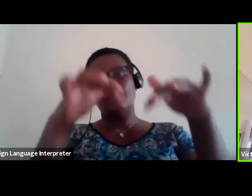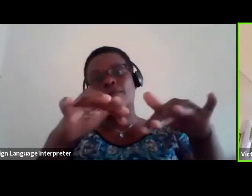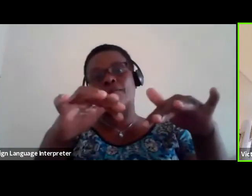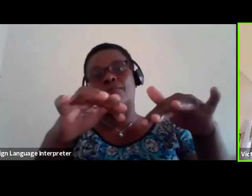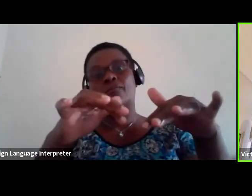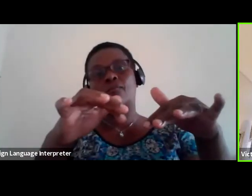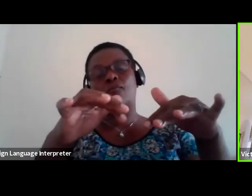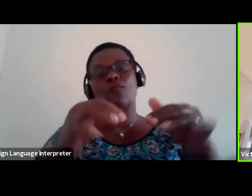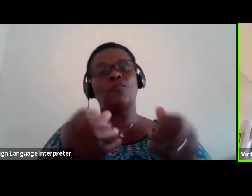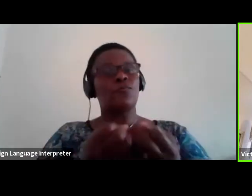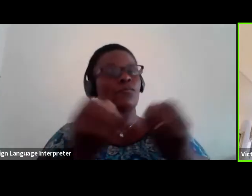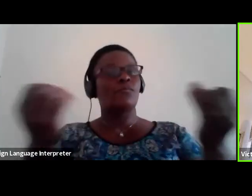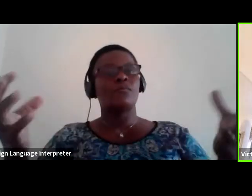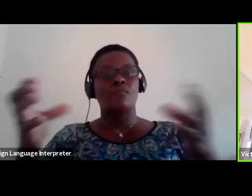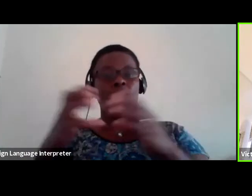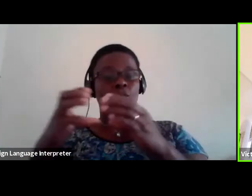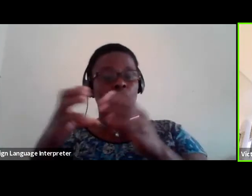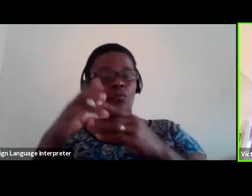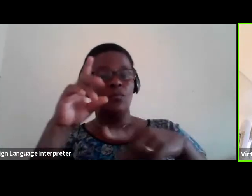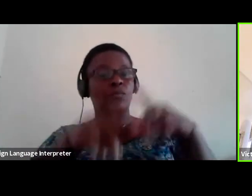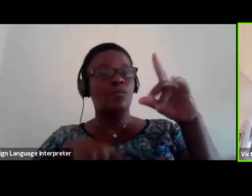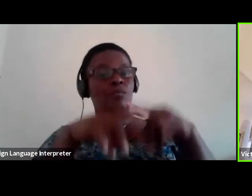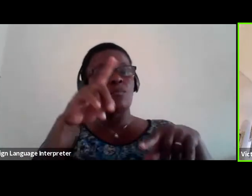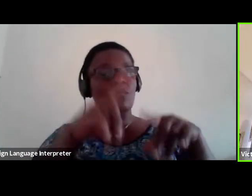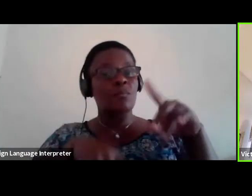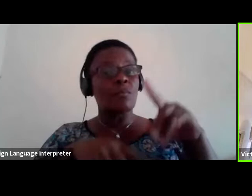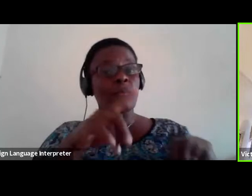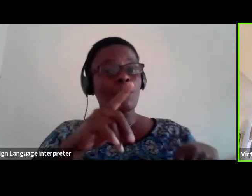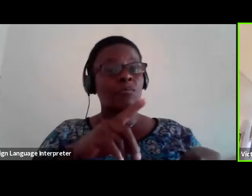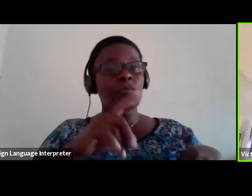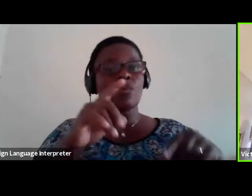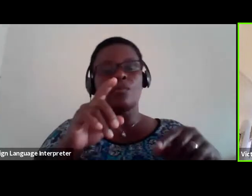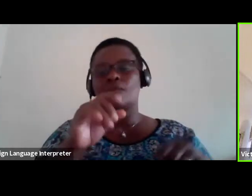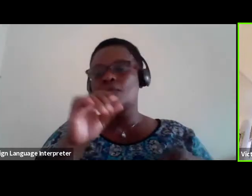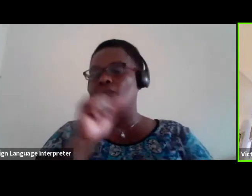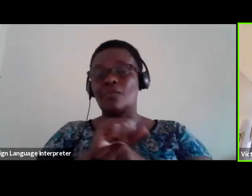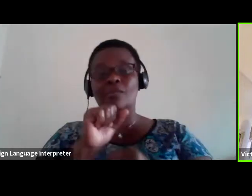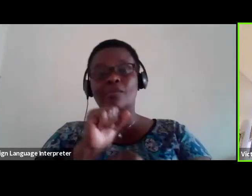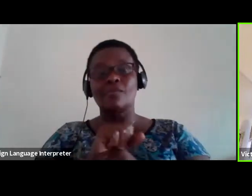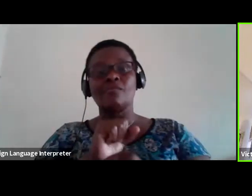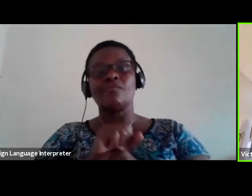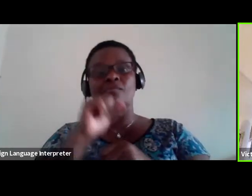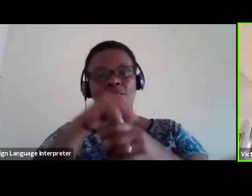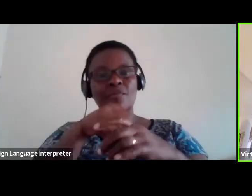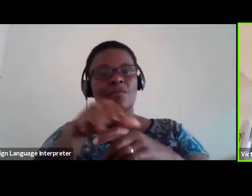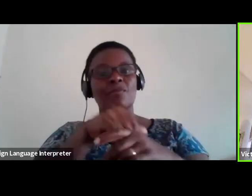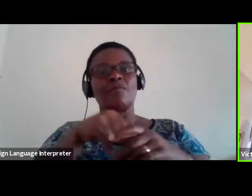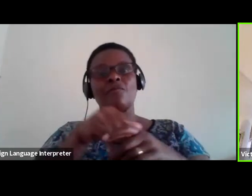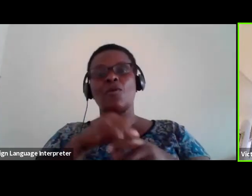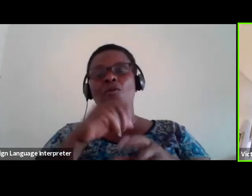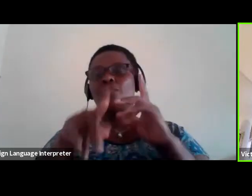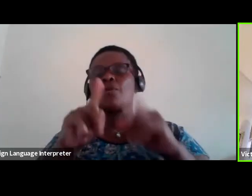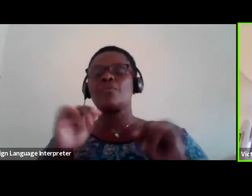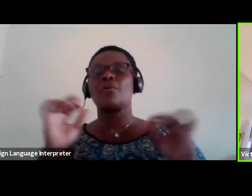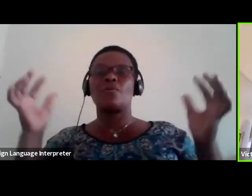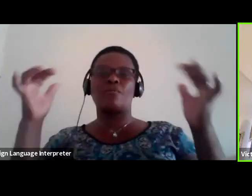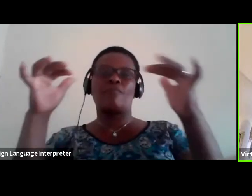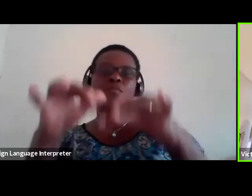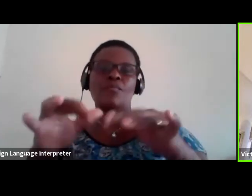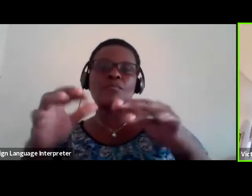of these groups, political parties, civil society organizations, a lot of their work involves bringing people together,